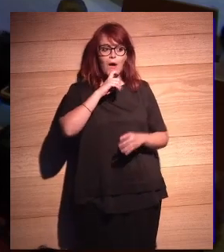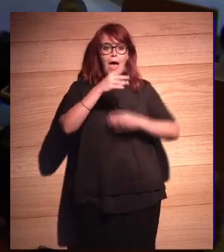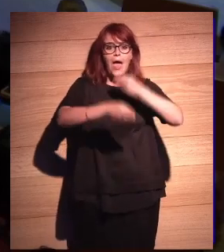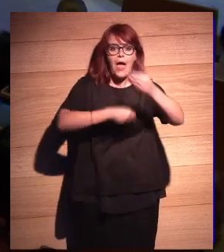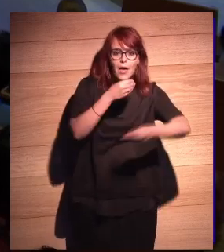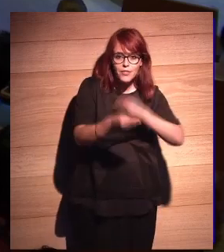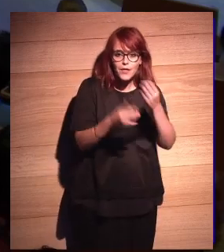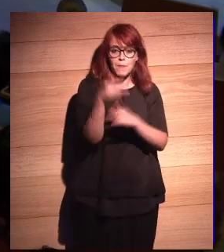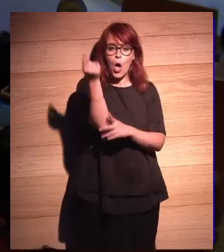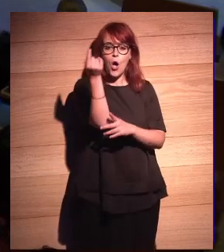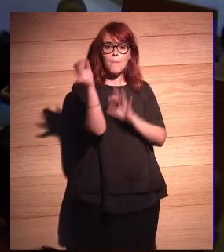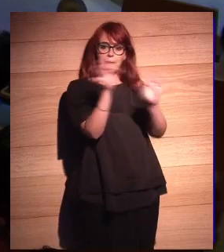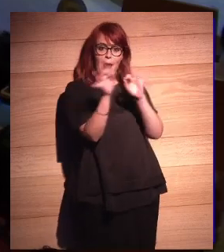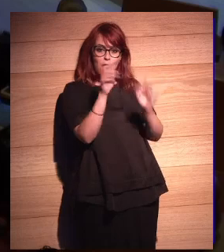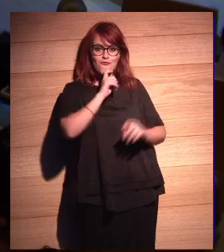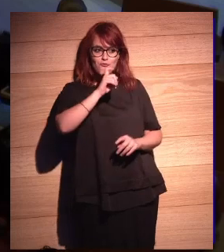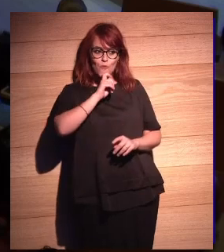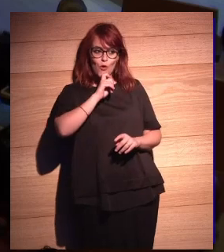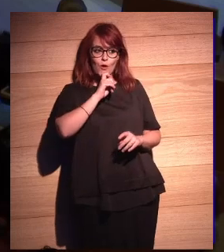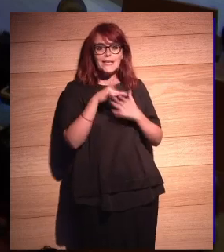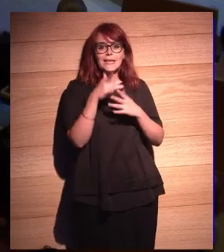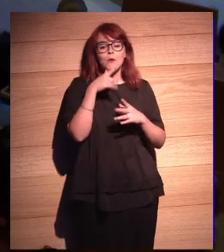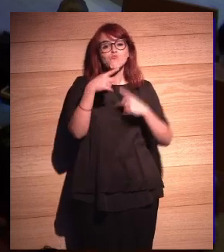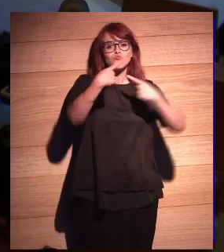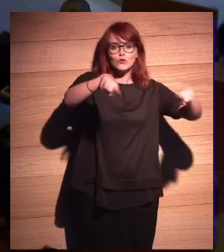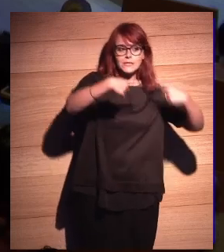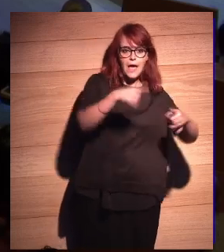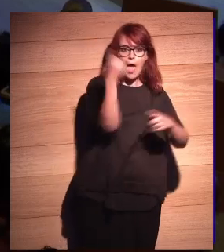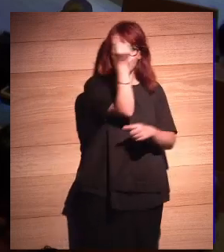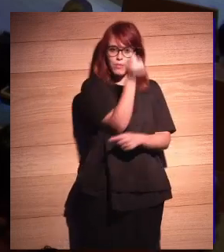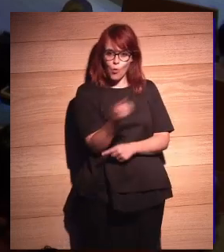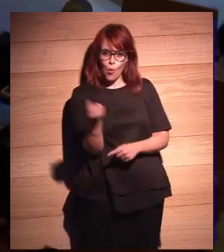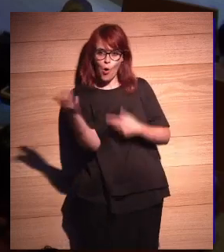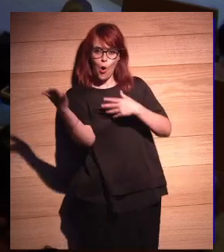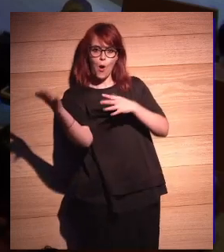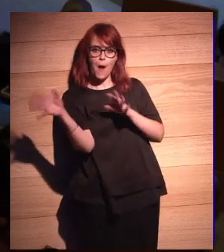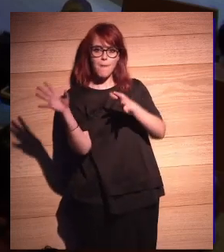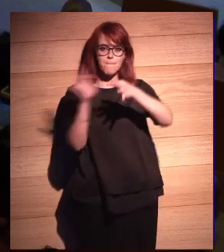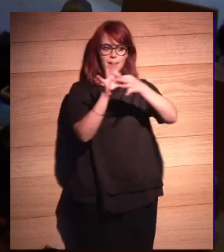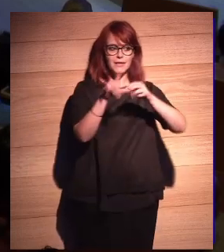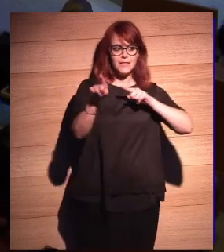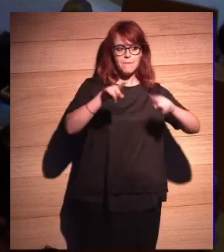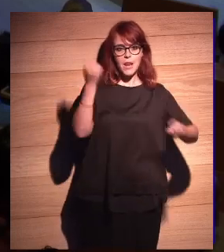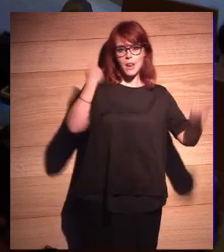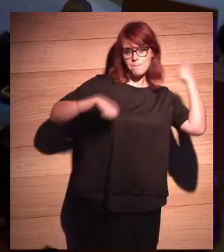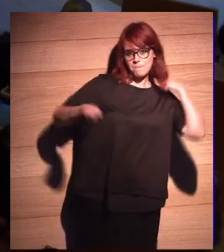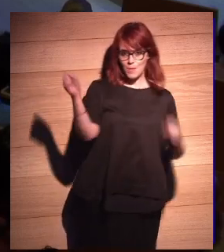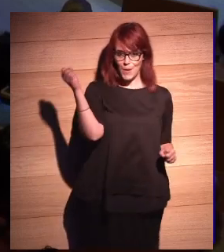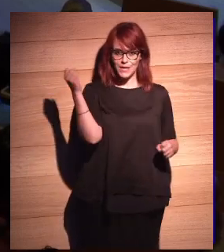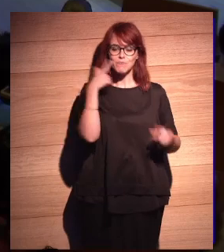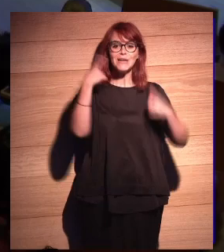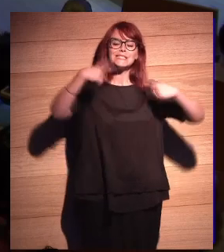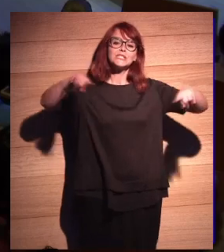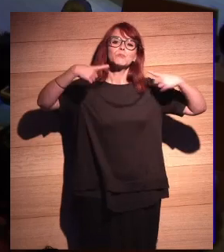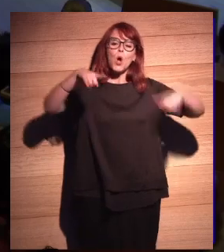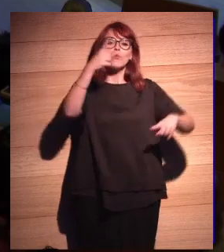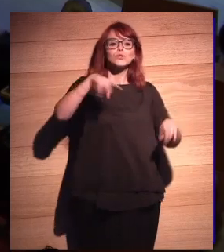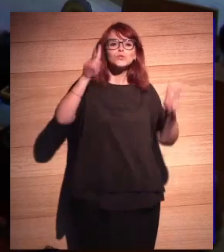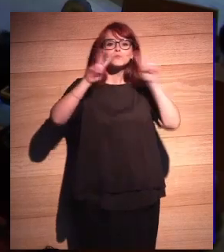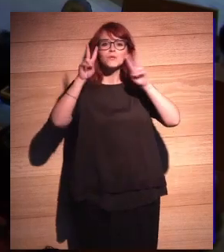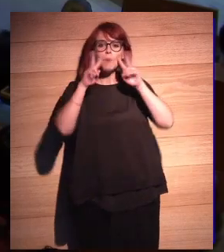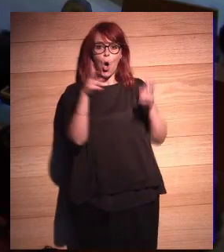will illustrate that a little bit with some music, and then at the end I will play a few songs so you see like